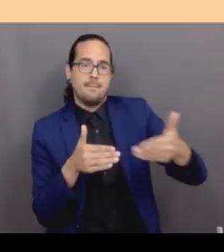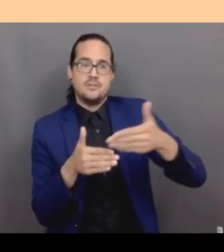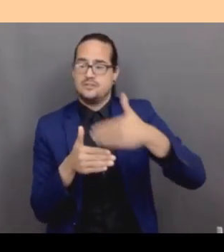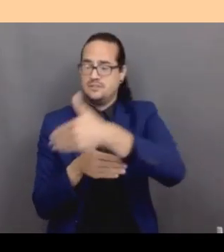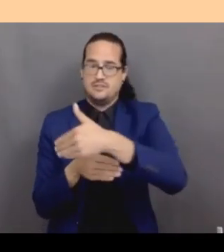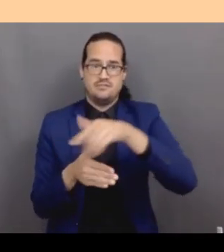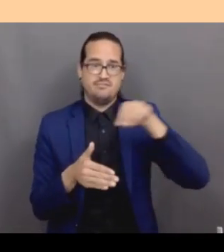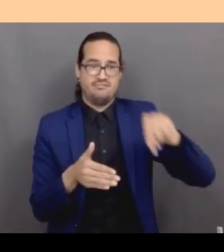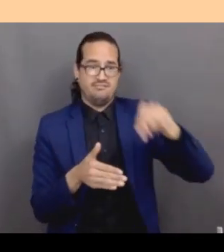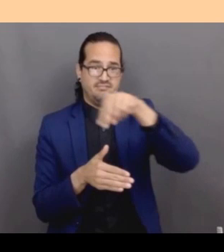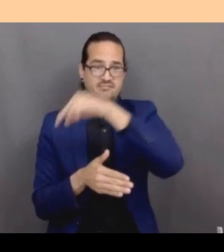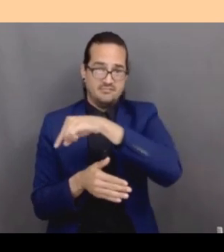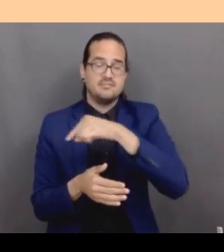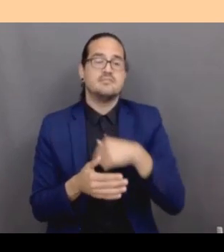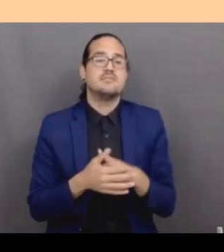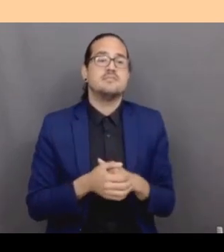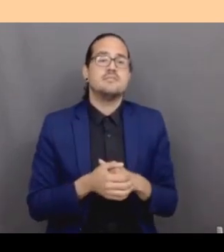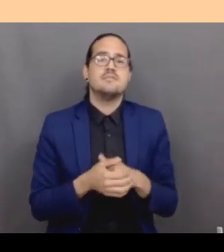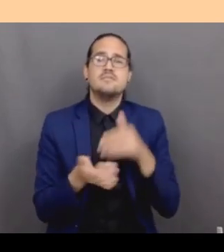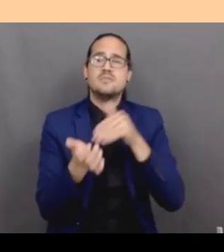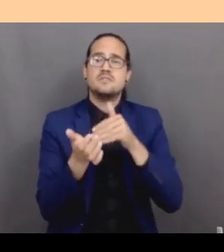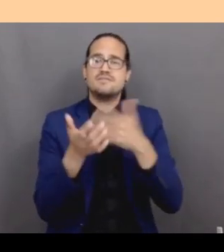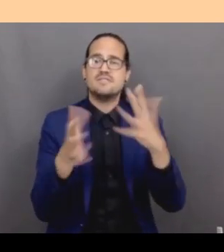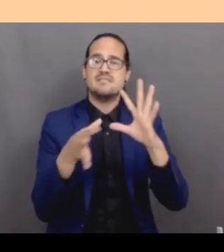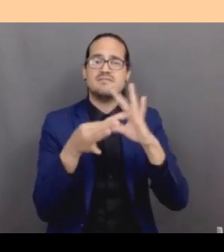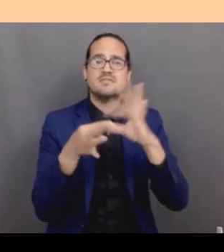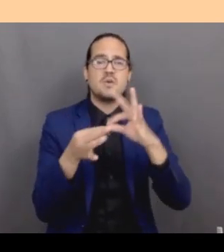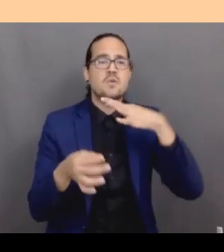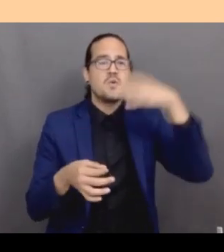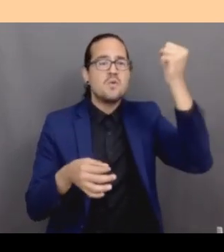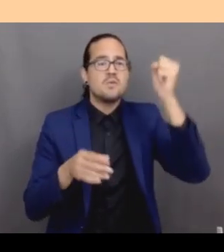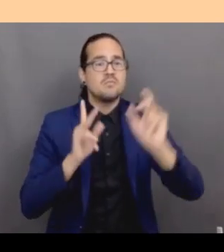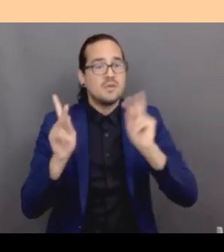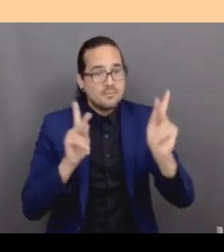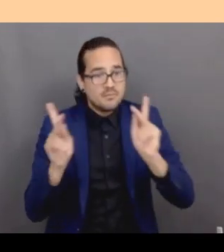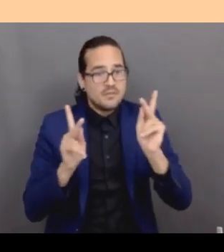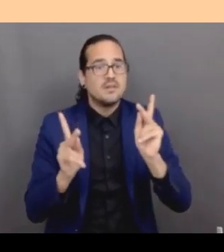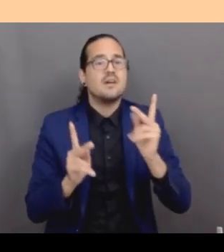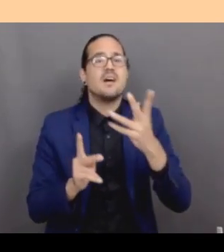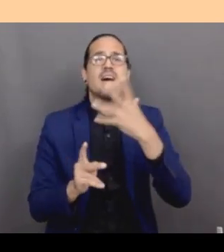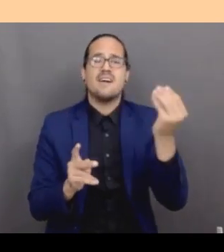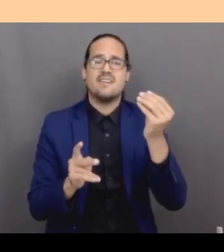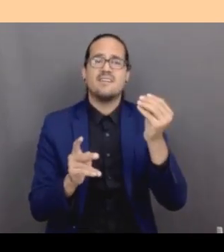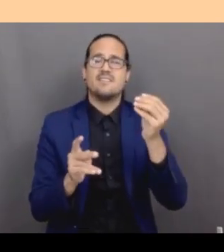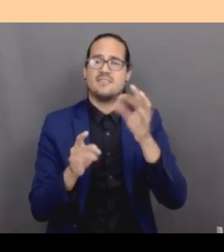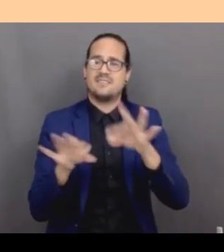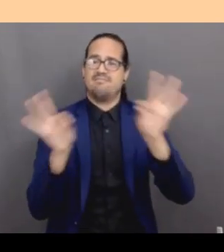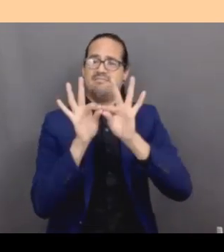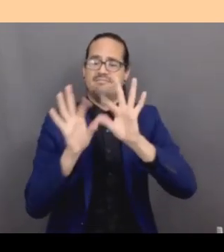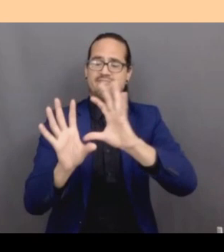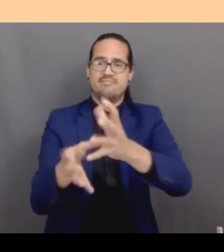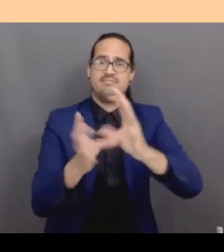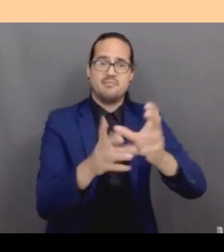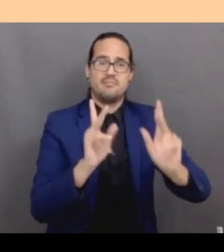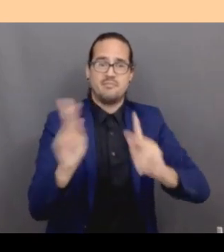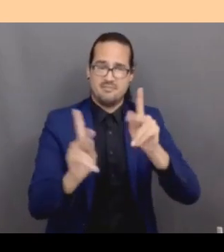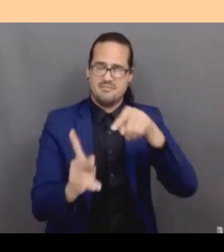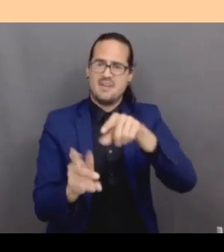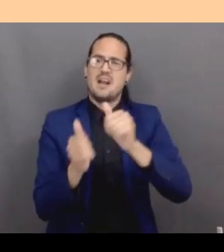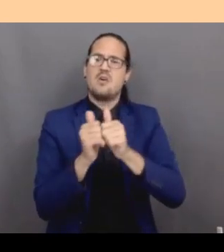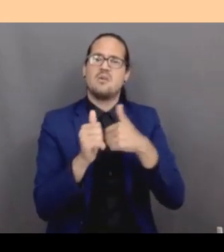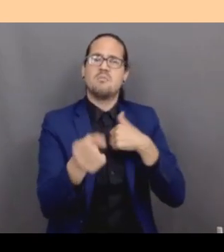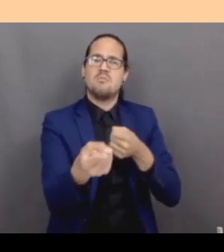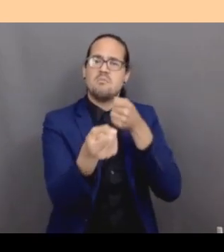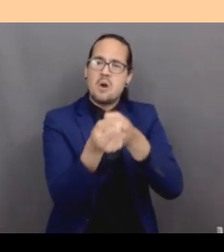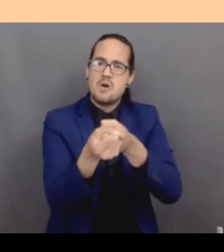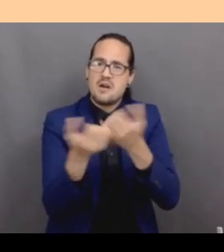but other key communities in Marin that might need some extra support during this really difficult time. So would you like to start off our